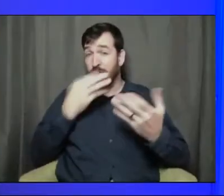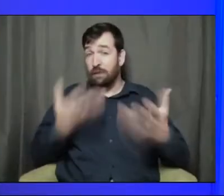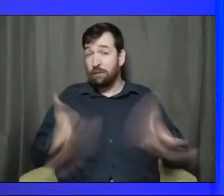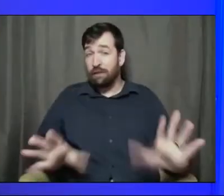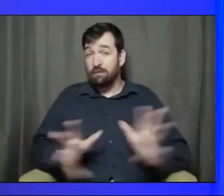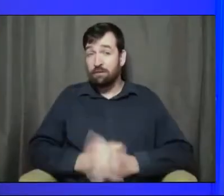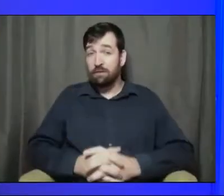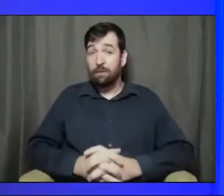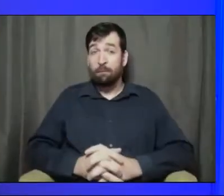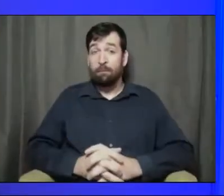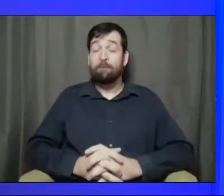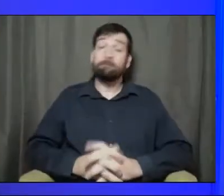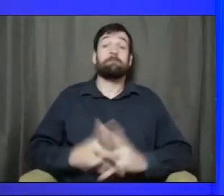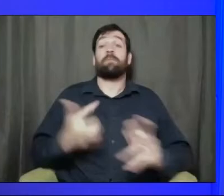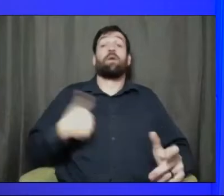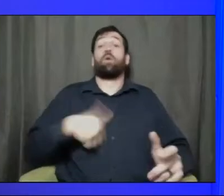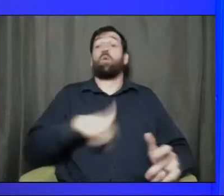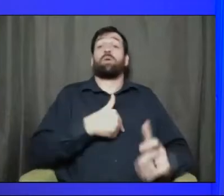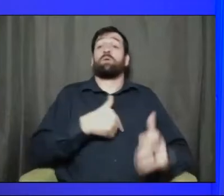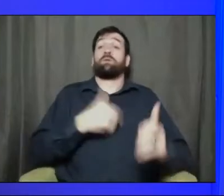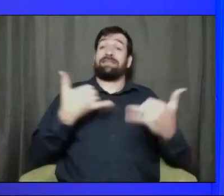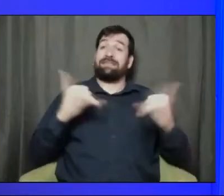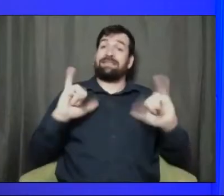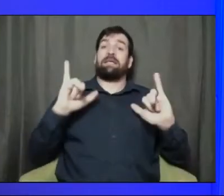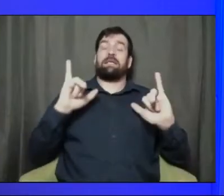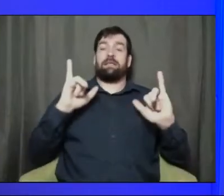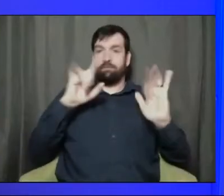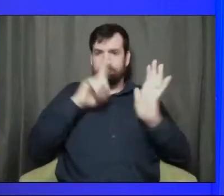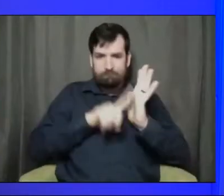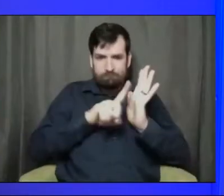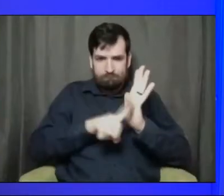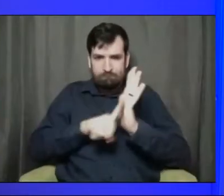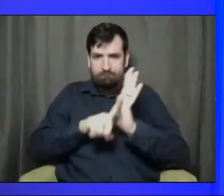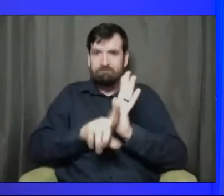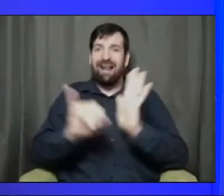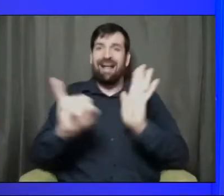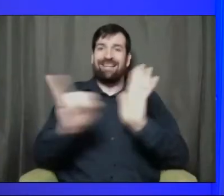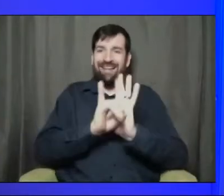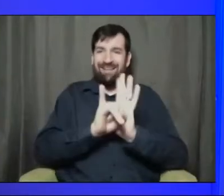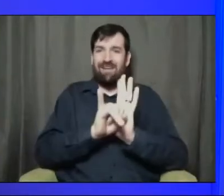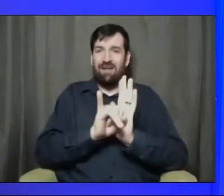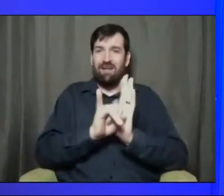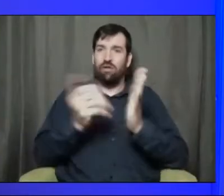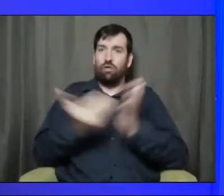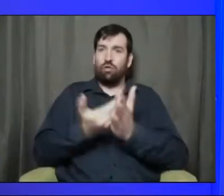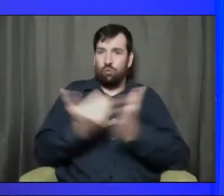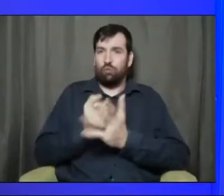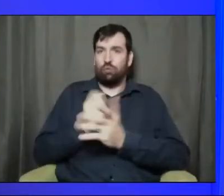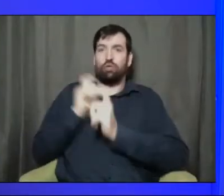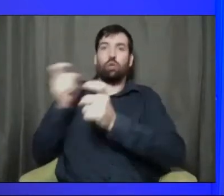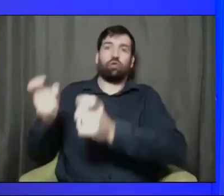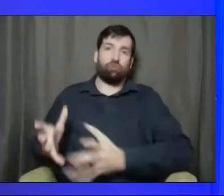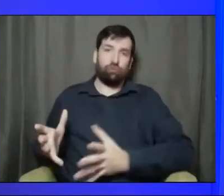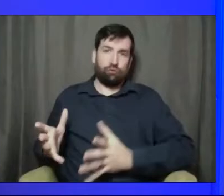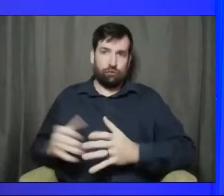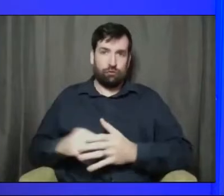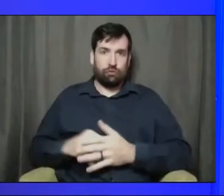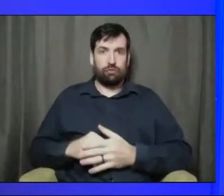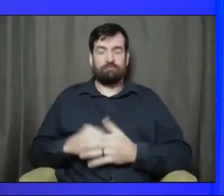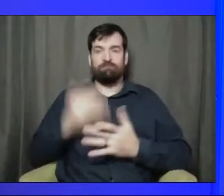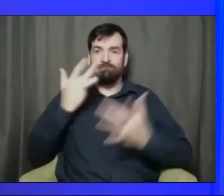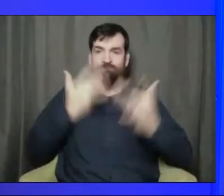we continue to find ways to identify new sources of donors that, given the scarcity, as we've talked